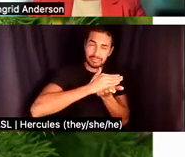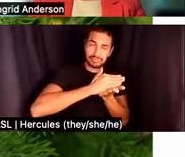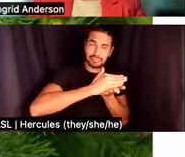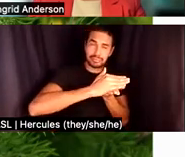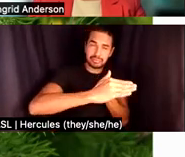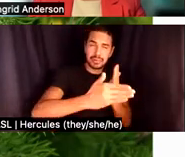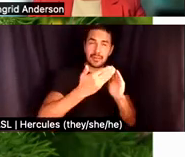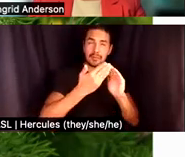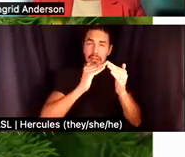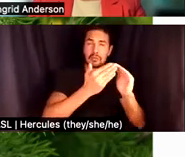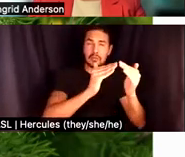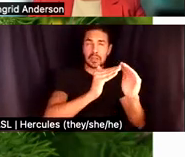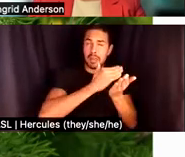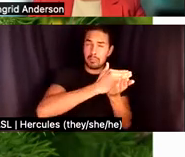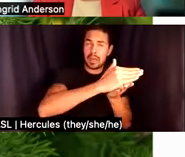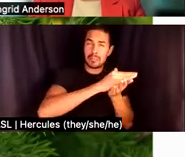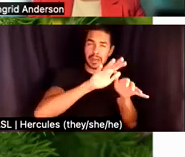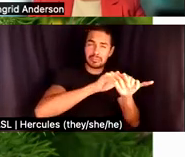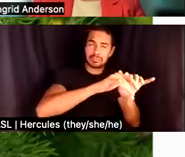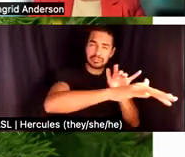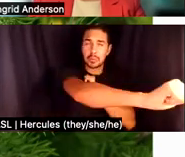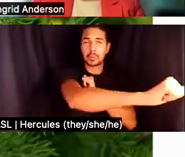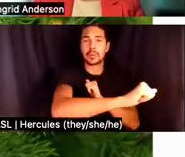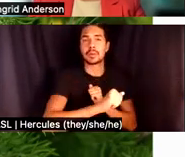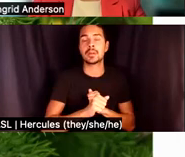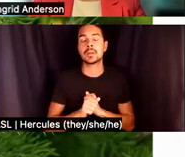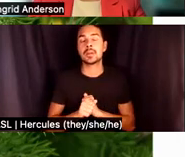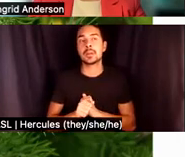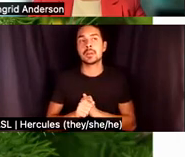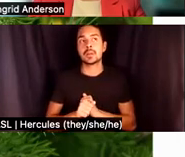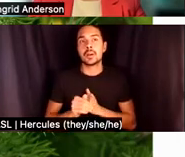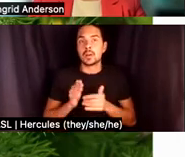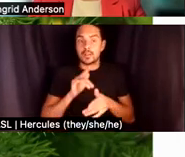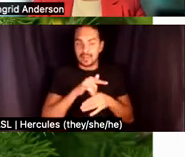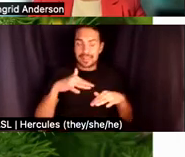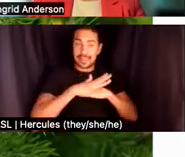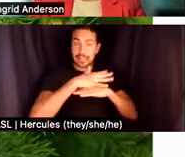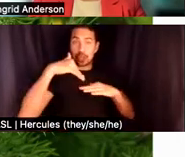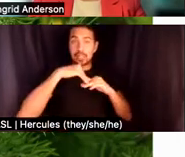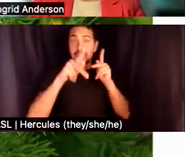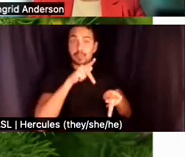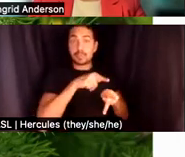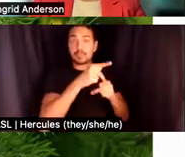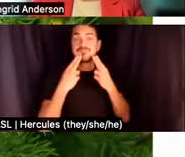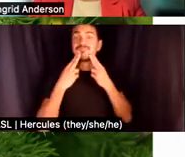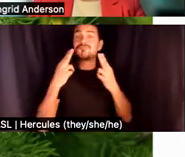gain control over Indigenous people, and